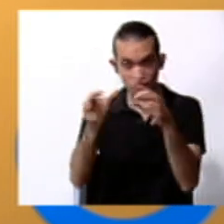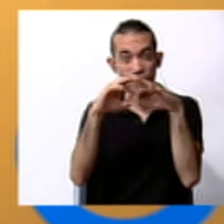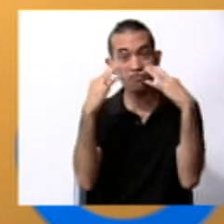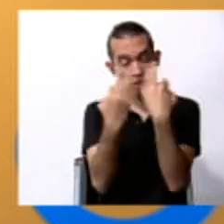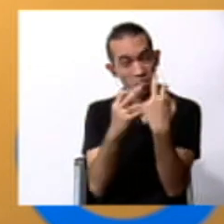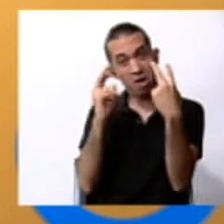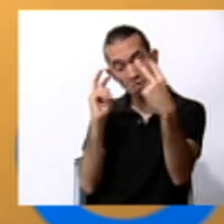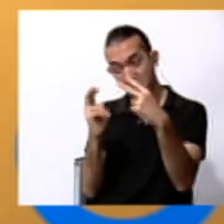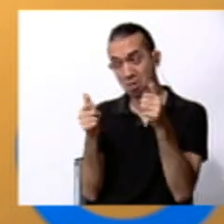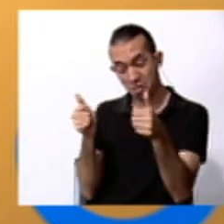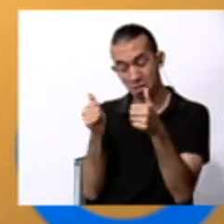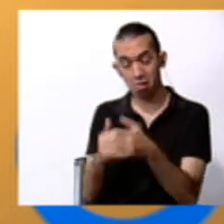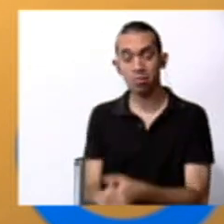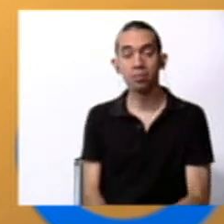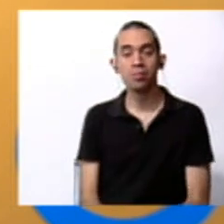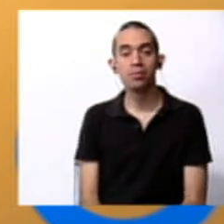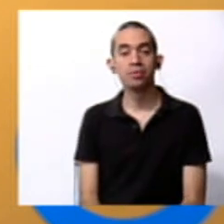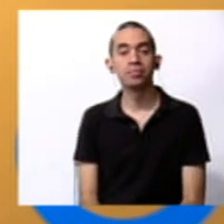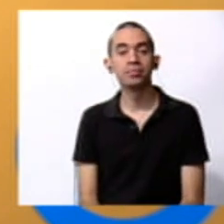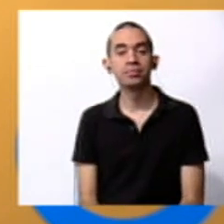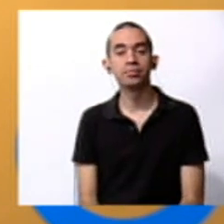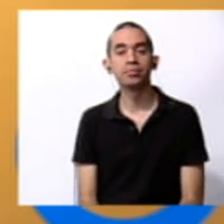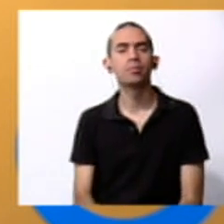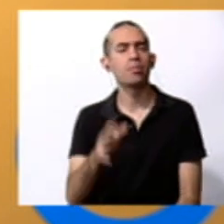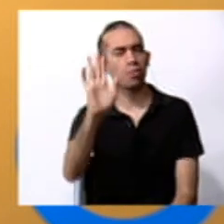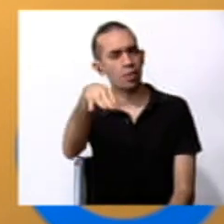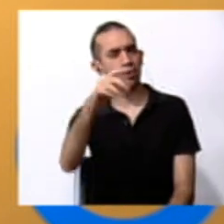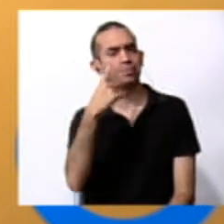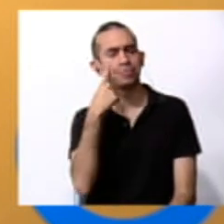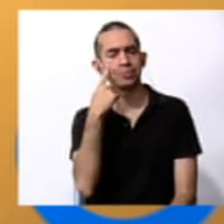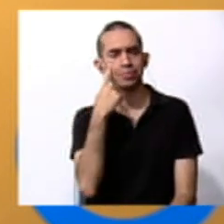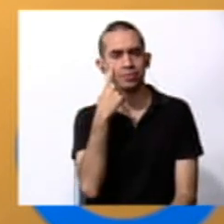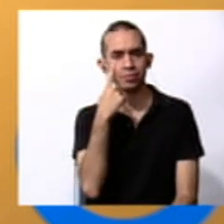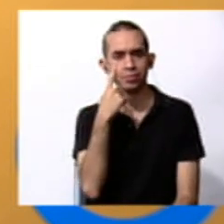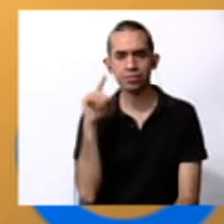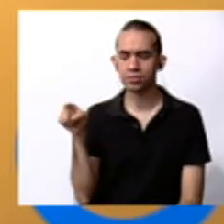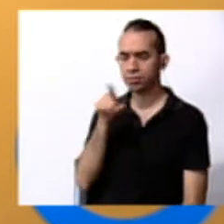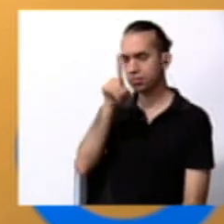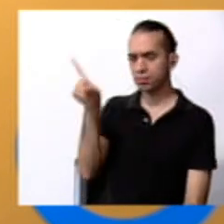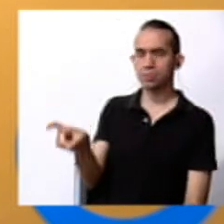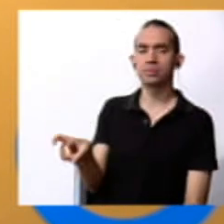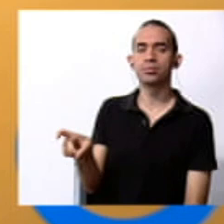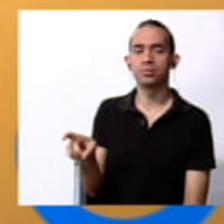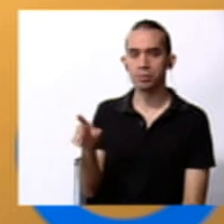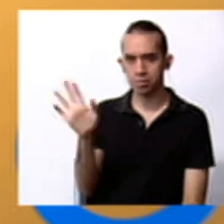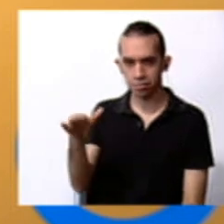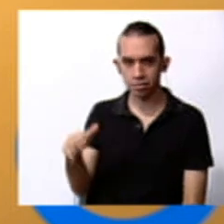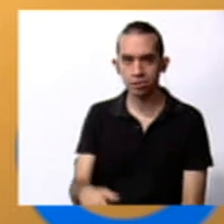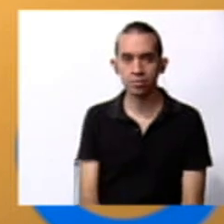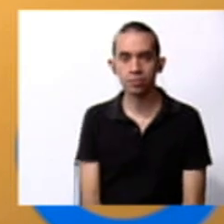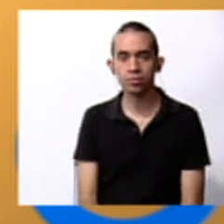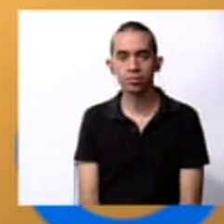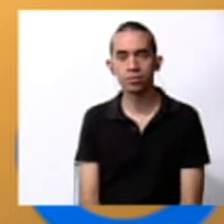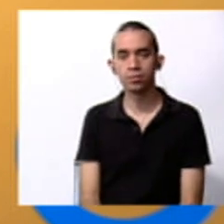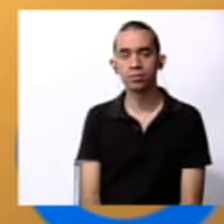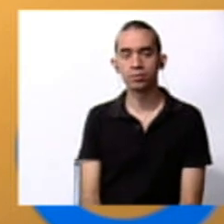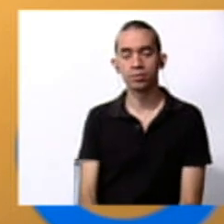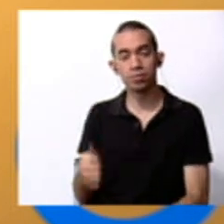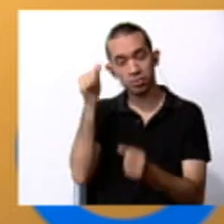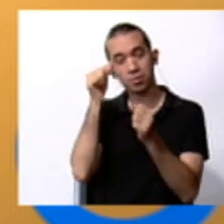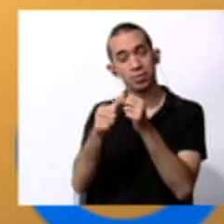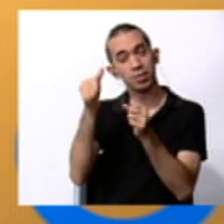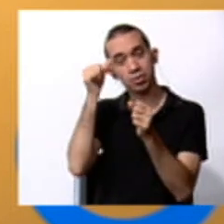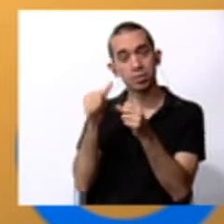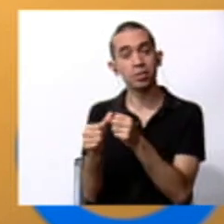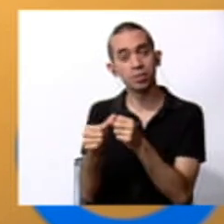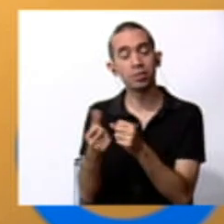us. Okay. Now, I have a question for you, Zoe. Do you remember what